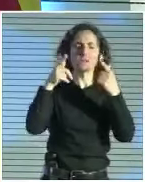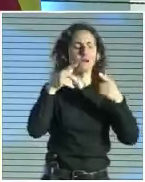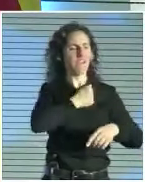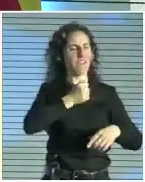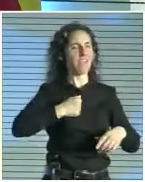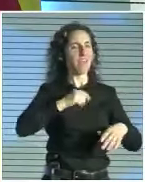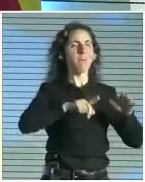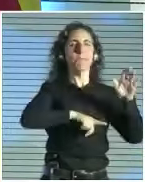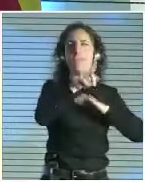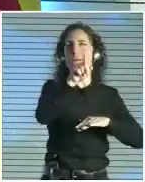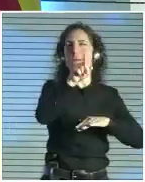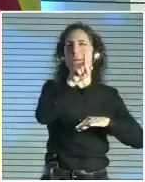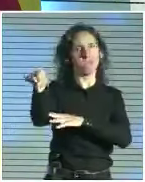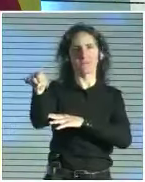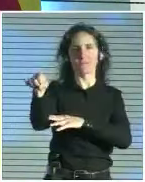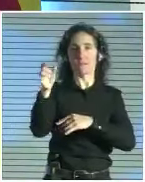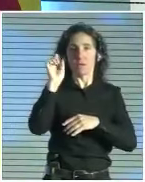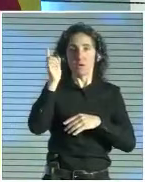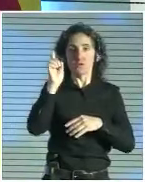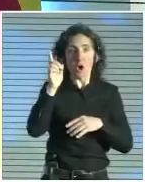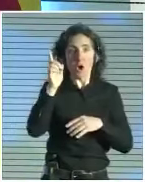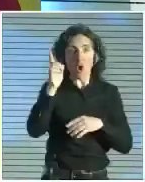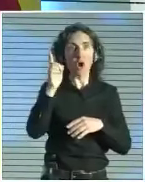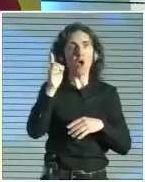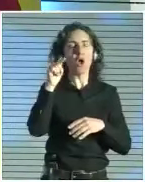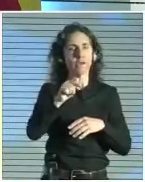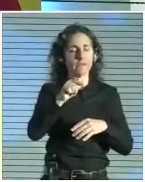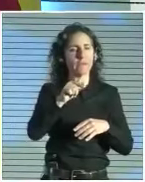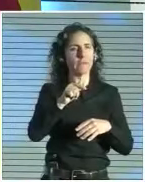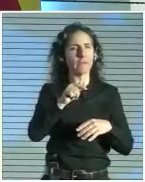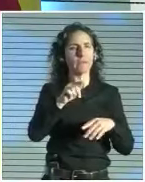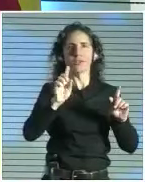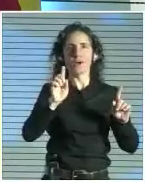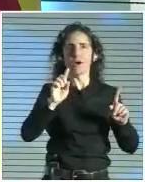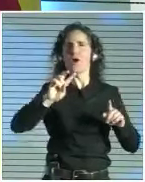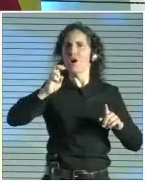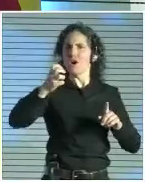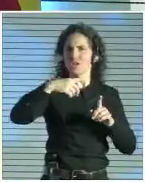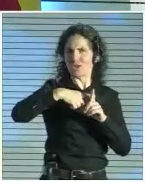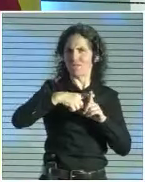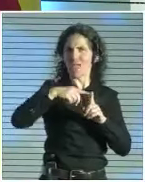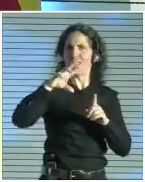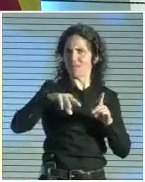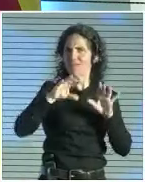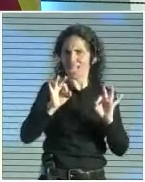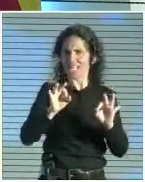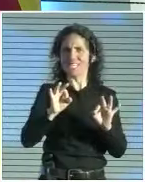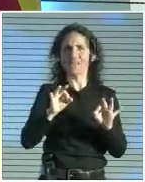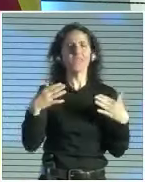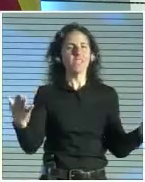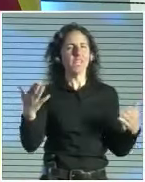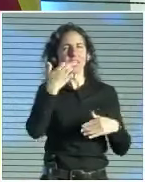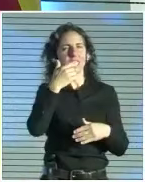He impressed that for other levels as well. And if I take that as a proxy for